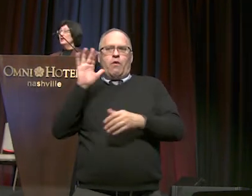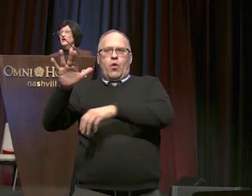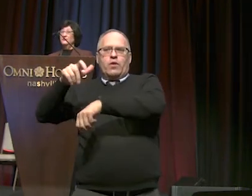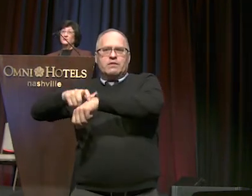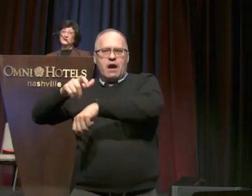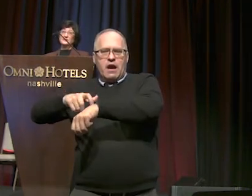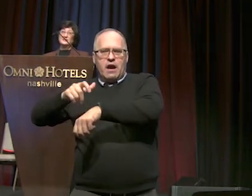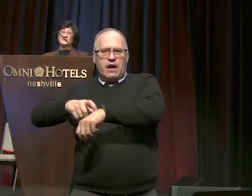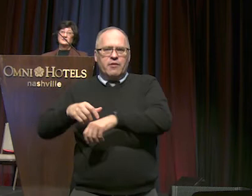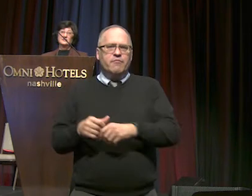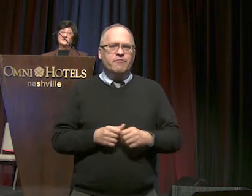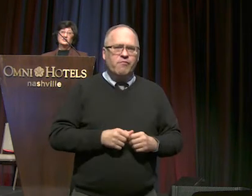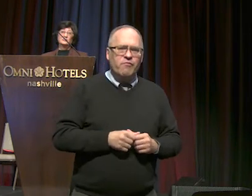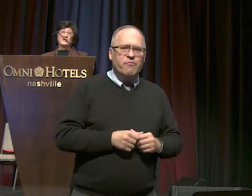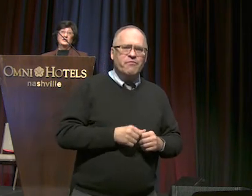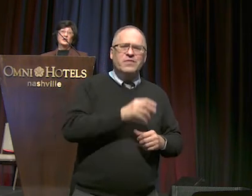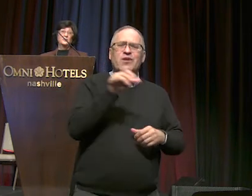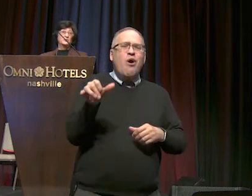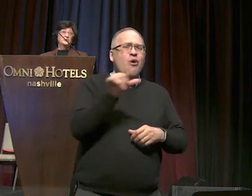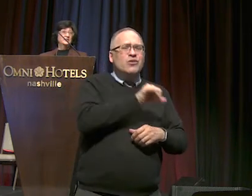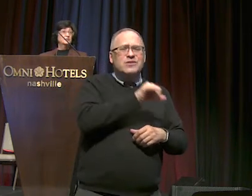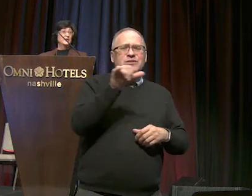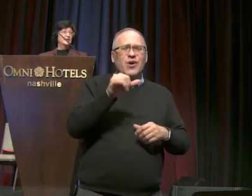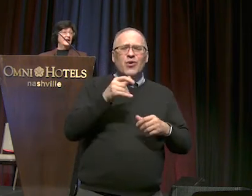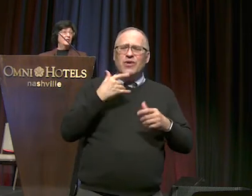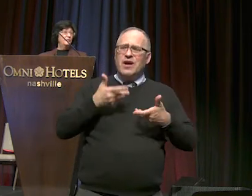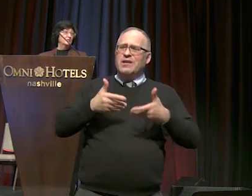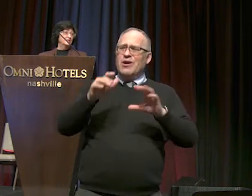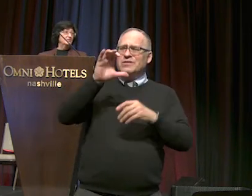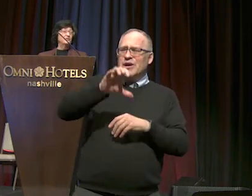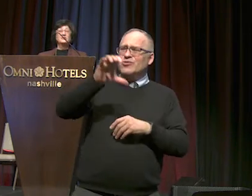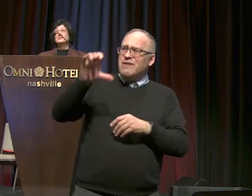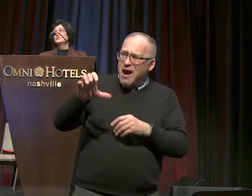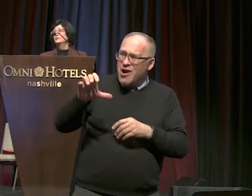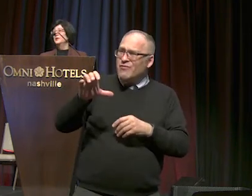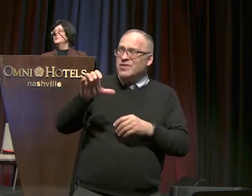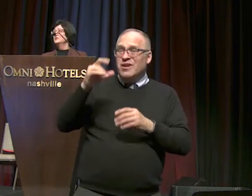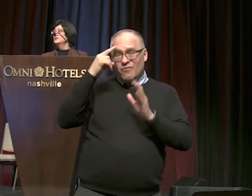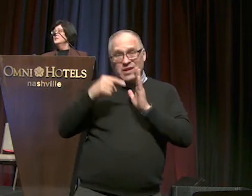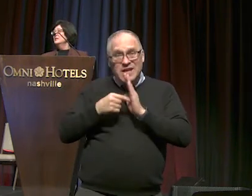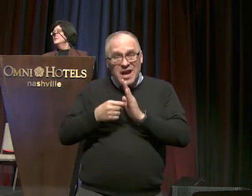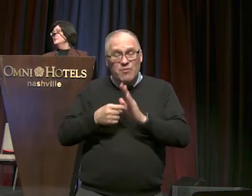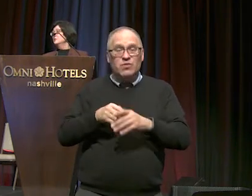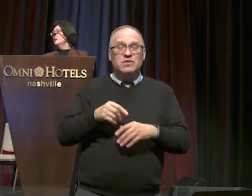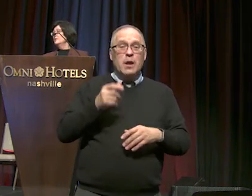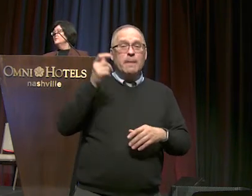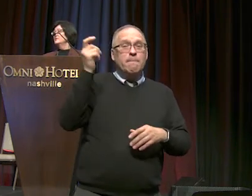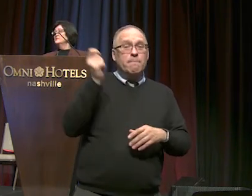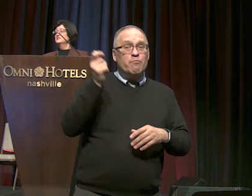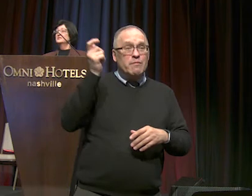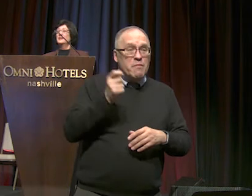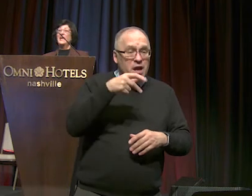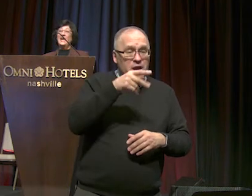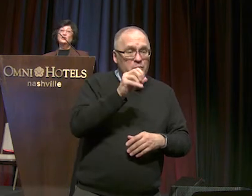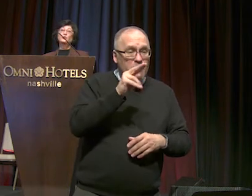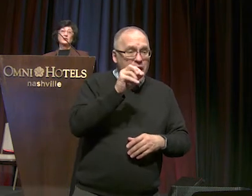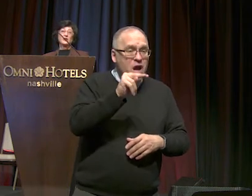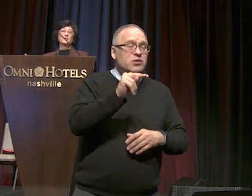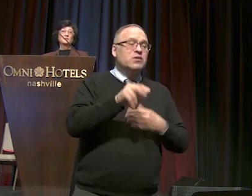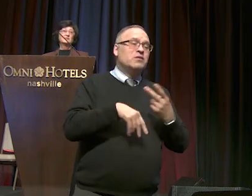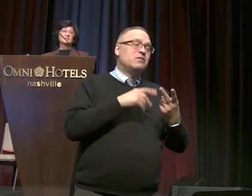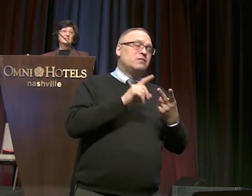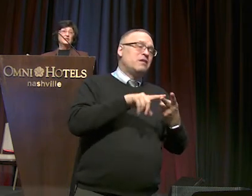Central Conference decision-making opportunities right now. For instance, for pensions, Central Conference's